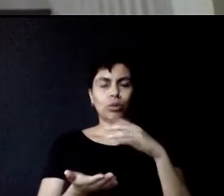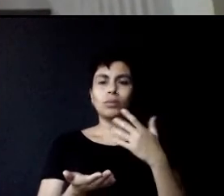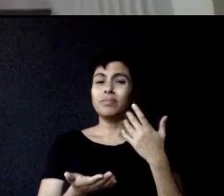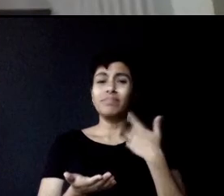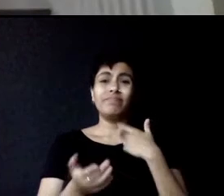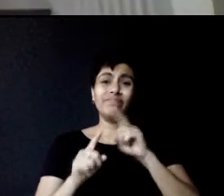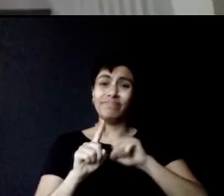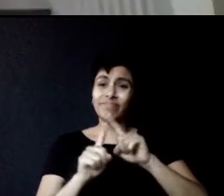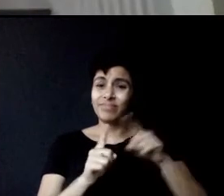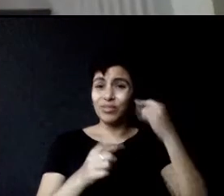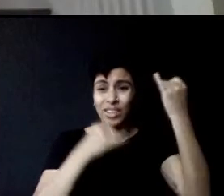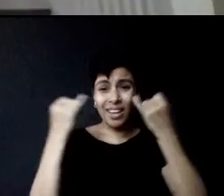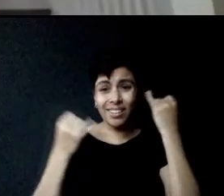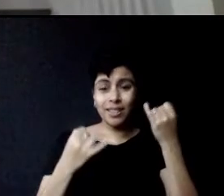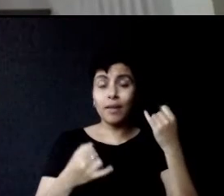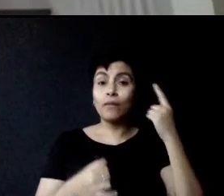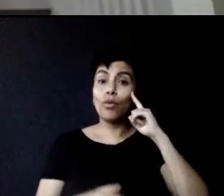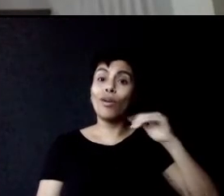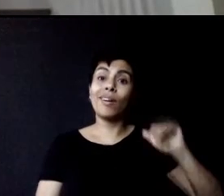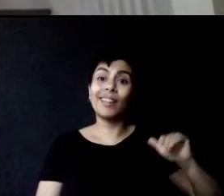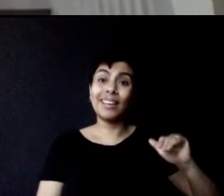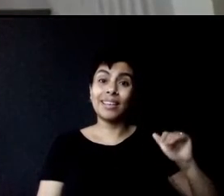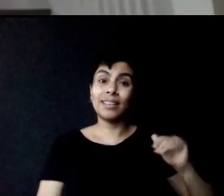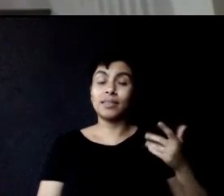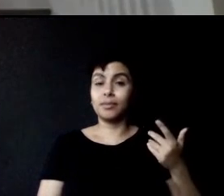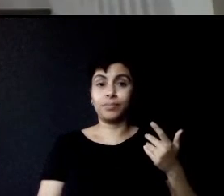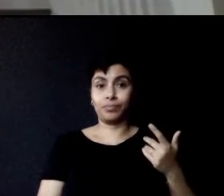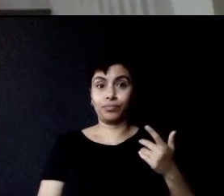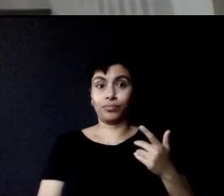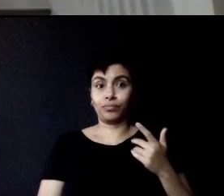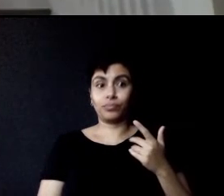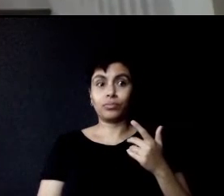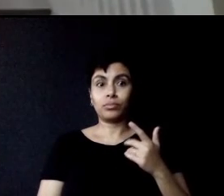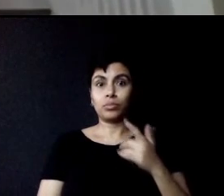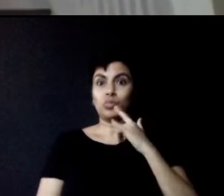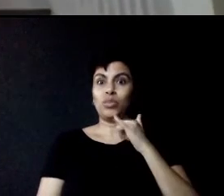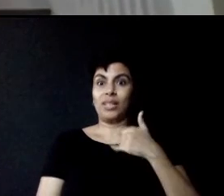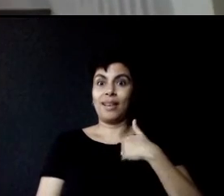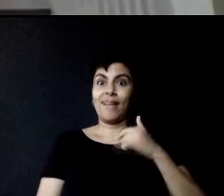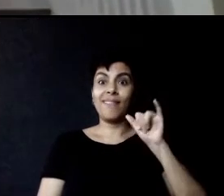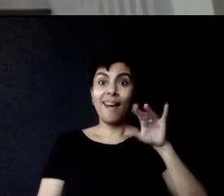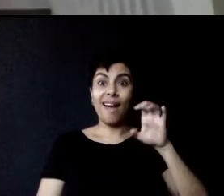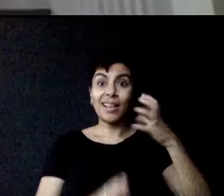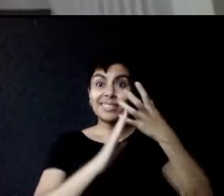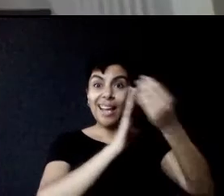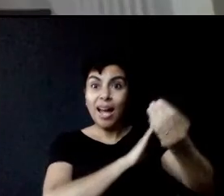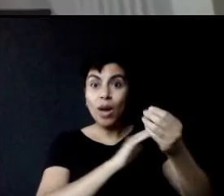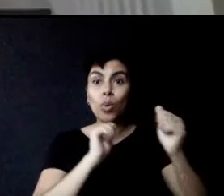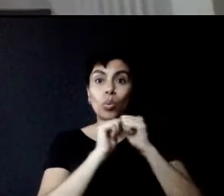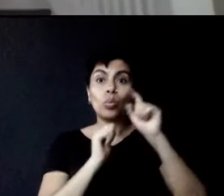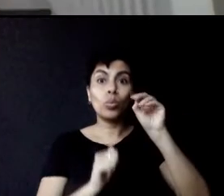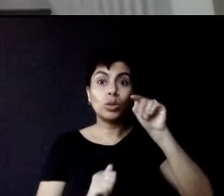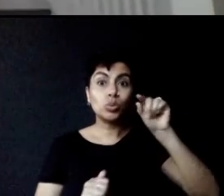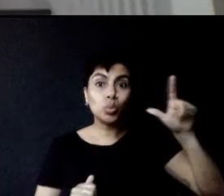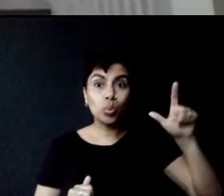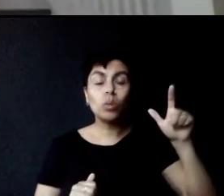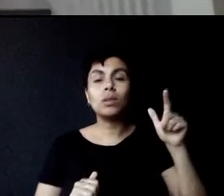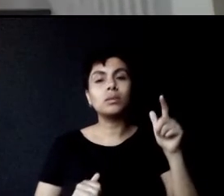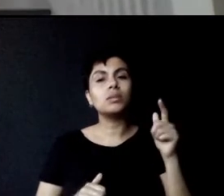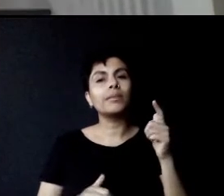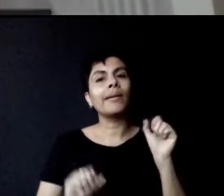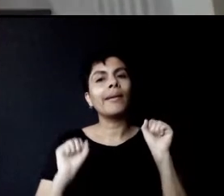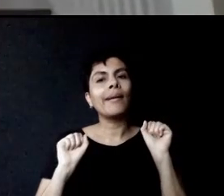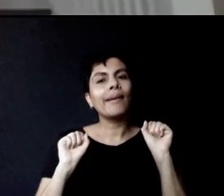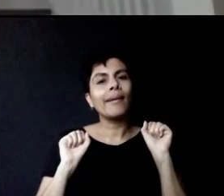There are just so many things that you can do. But I think especially for younger kids, just really by having like ice out with some tools